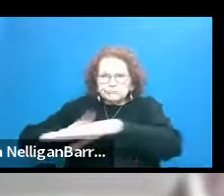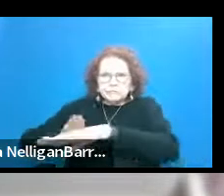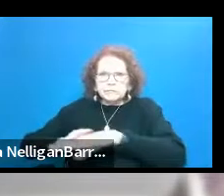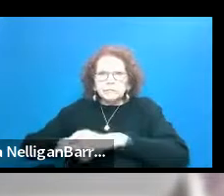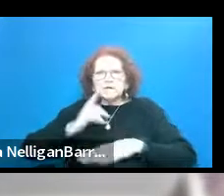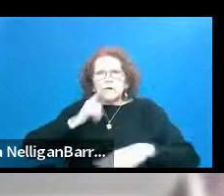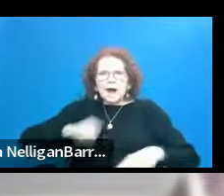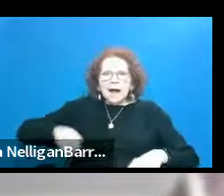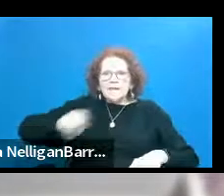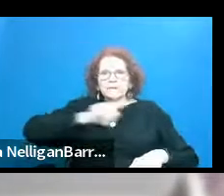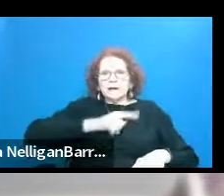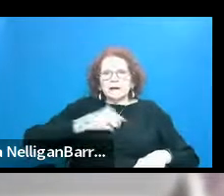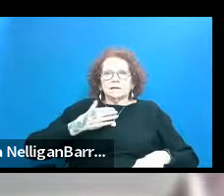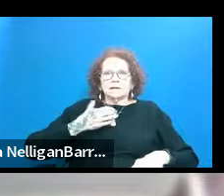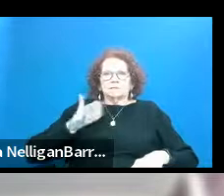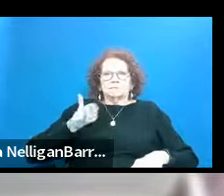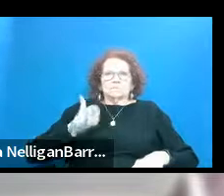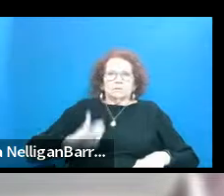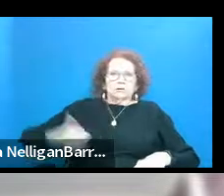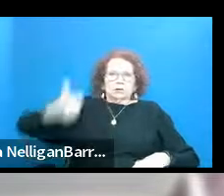meeting.